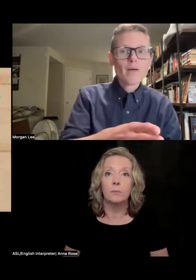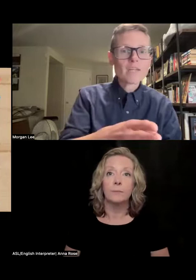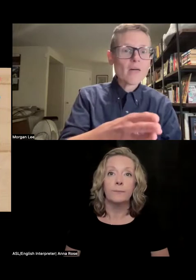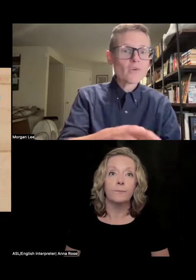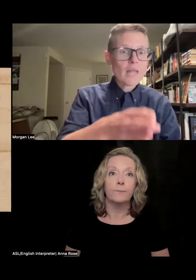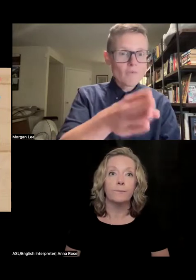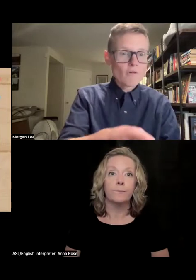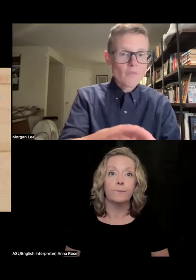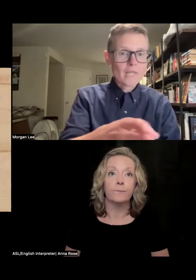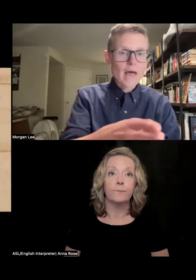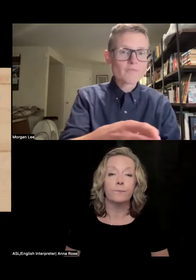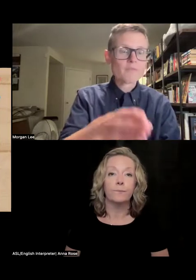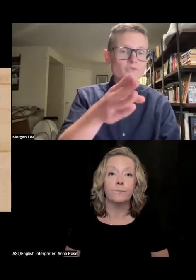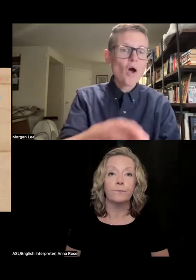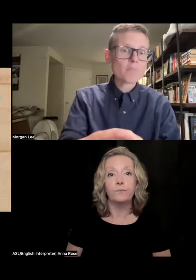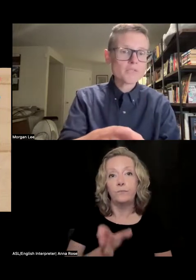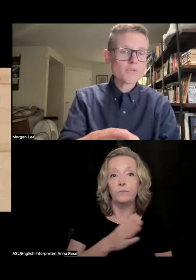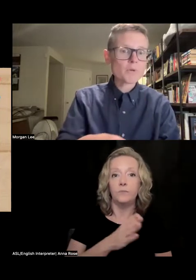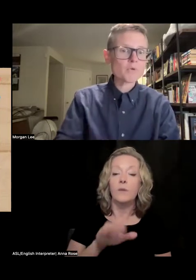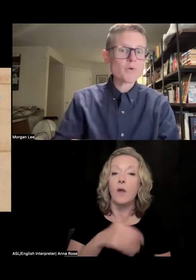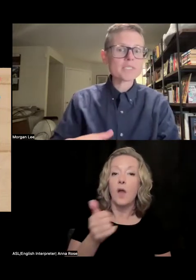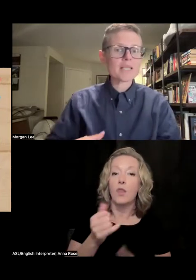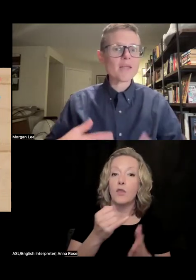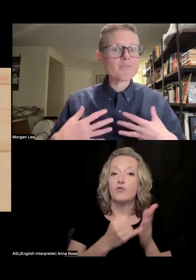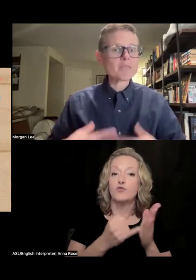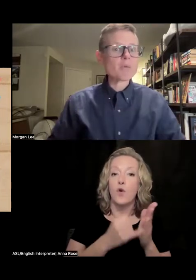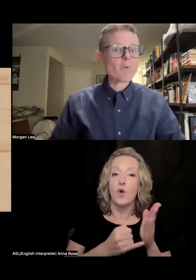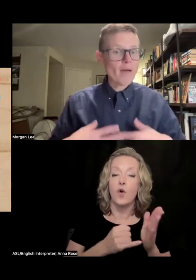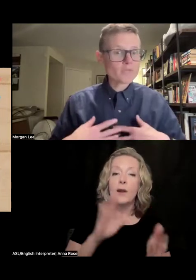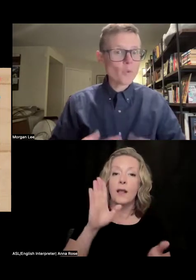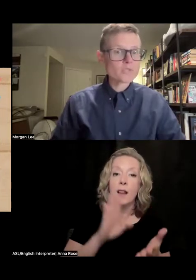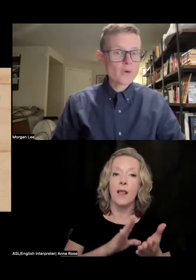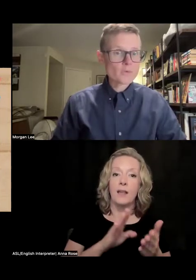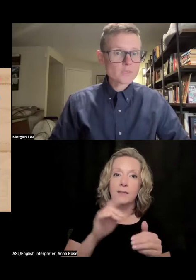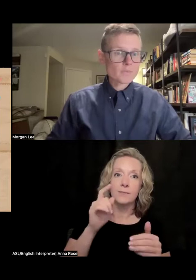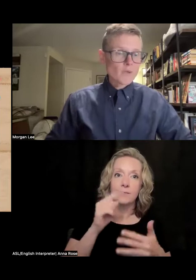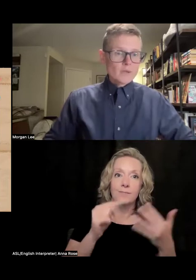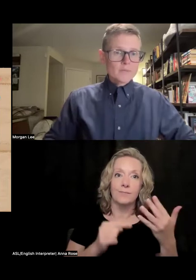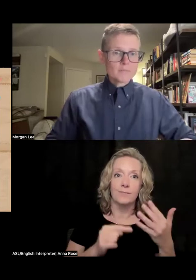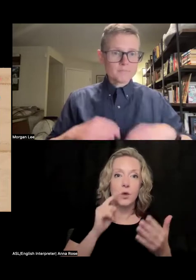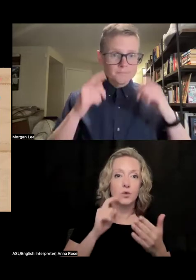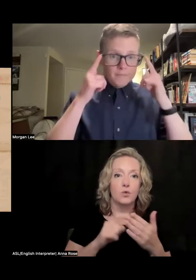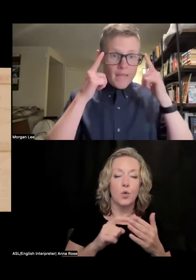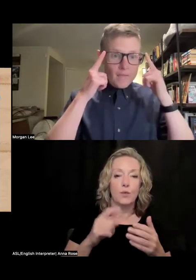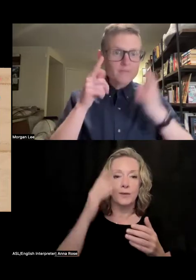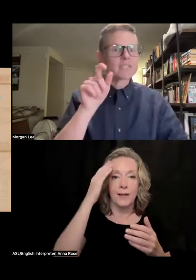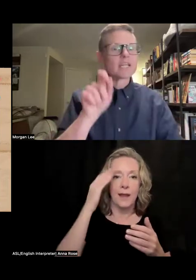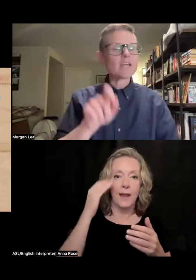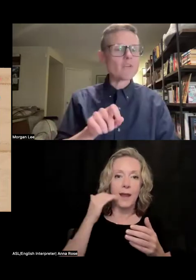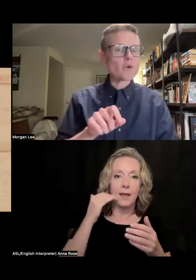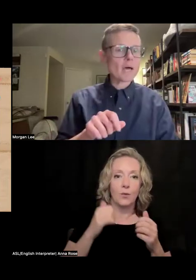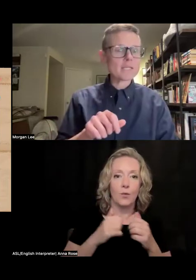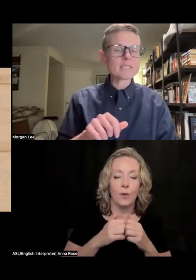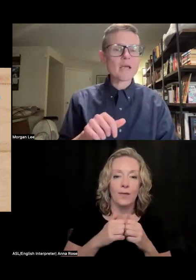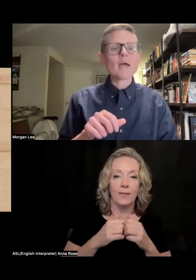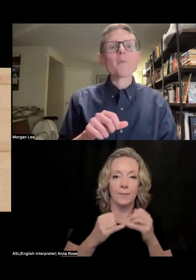We have another level on the left of drawn pictures, but you'll notice that none of these people have torsos. They have the stick